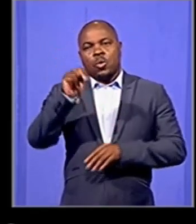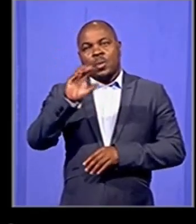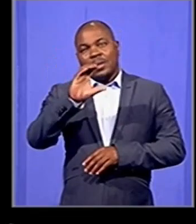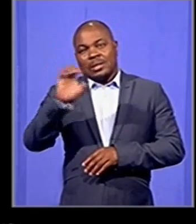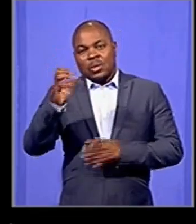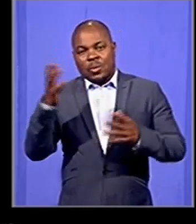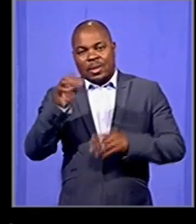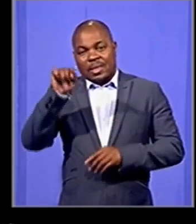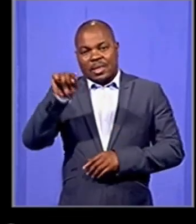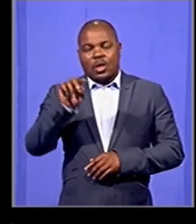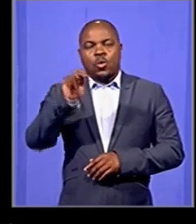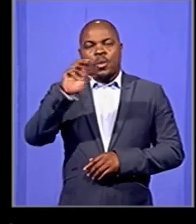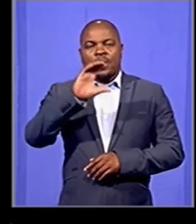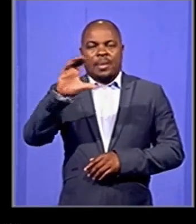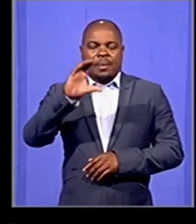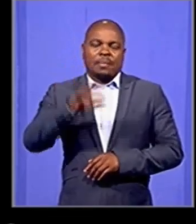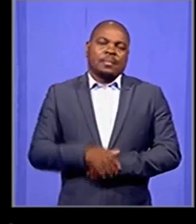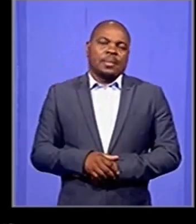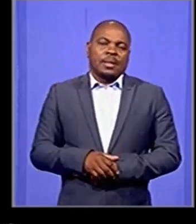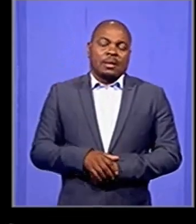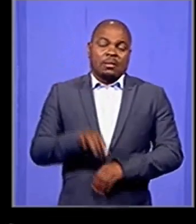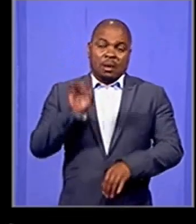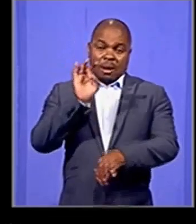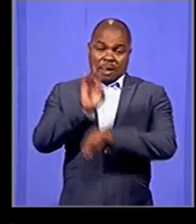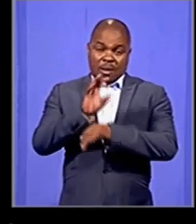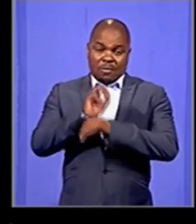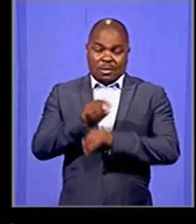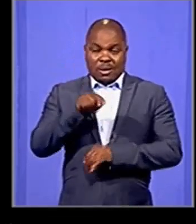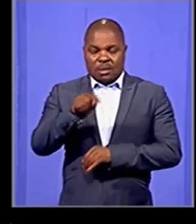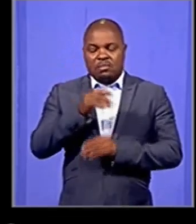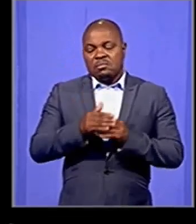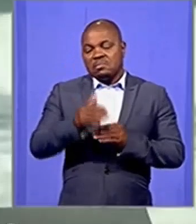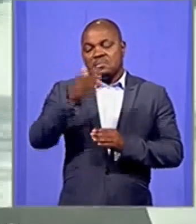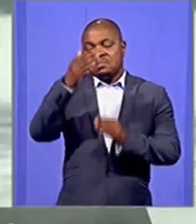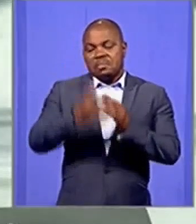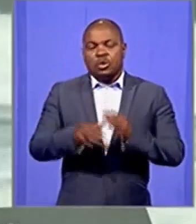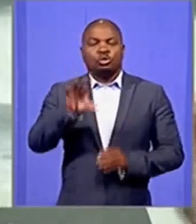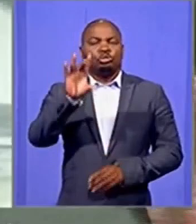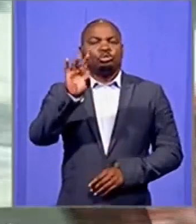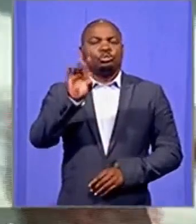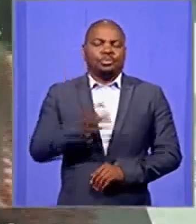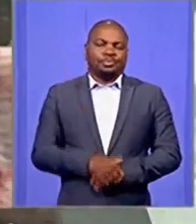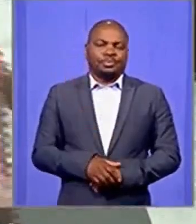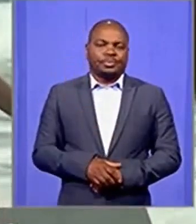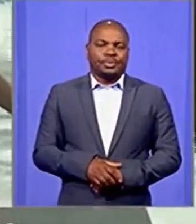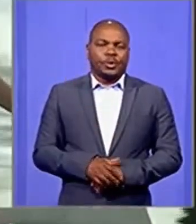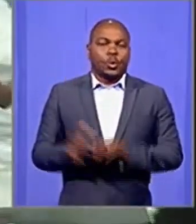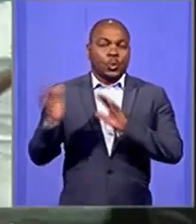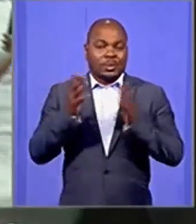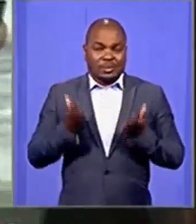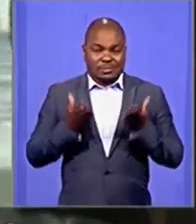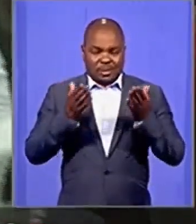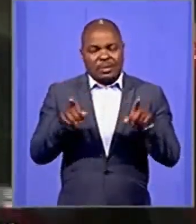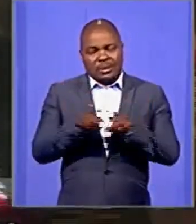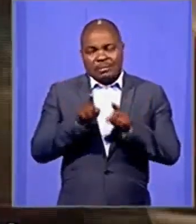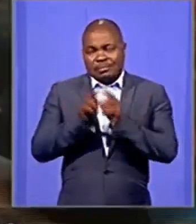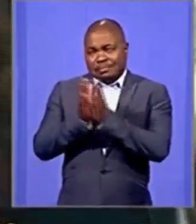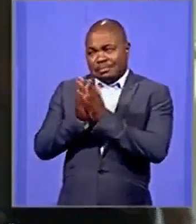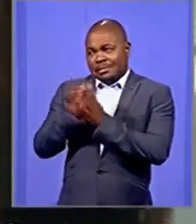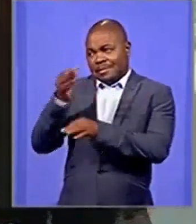parts of the Northern Cape. This advisory is valid until Tuesday. Ba ditshebeletso tsa tshohanyetso ba boetse ba ipiletsa ho batswadi